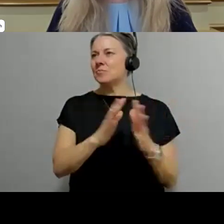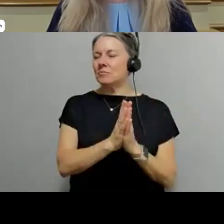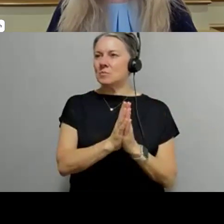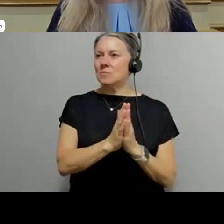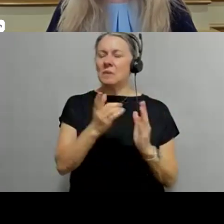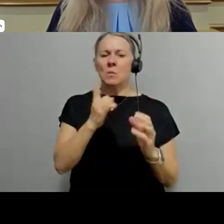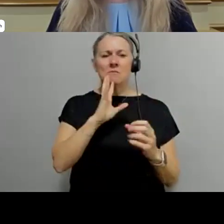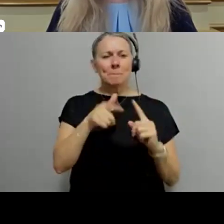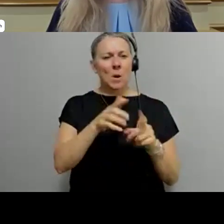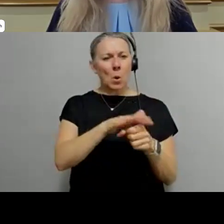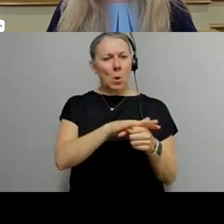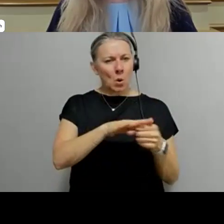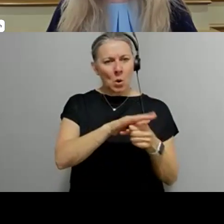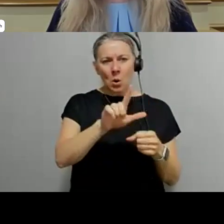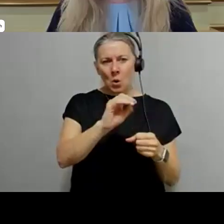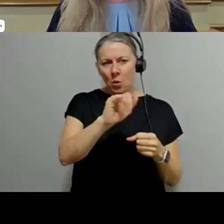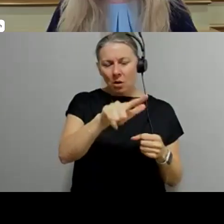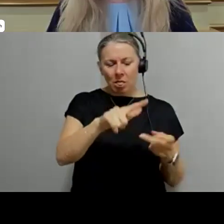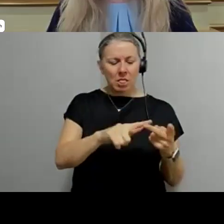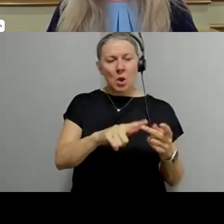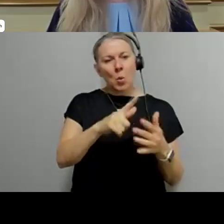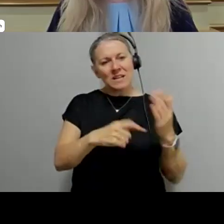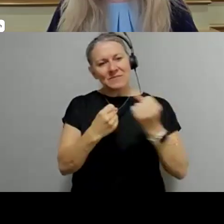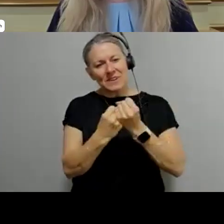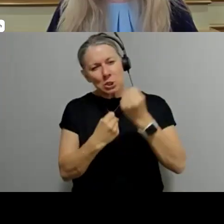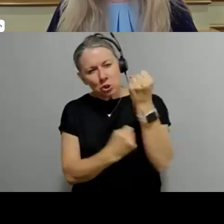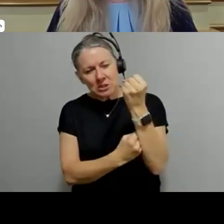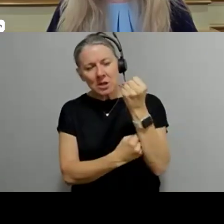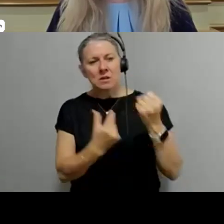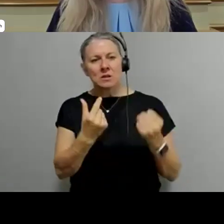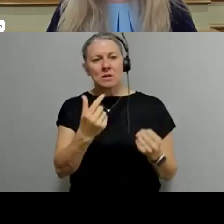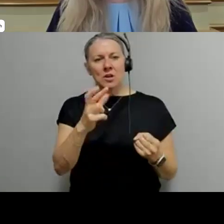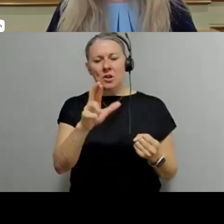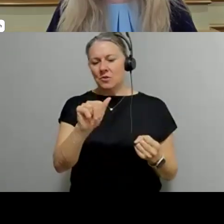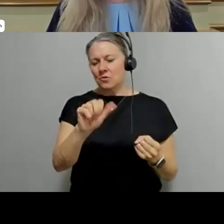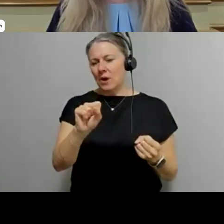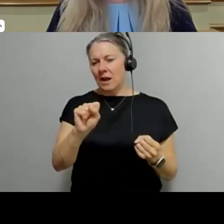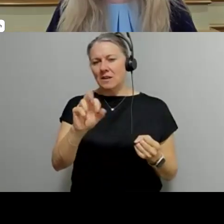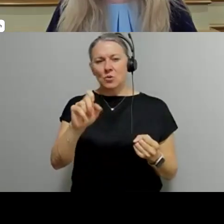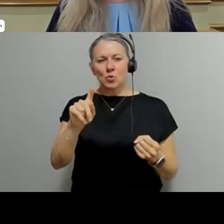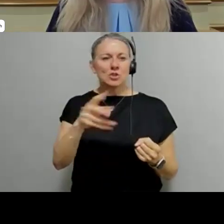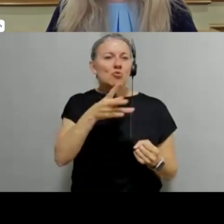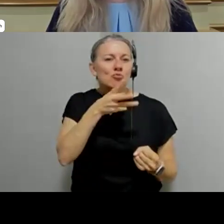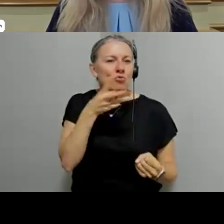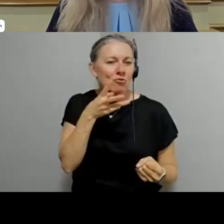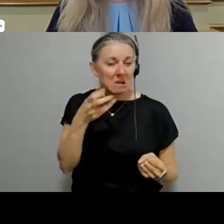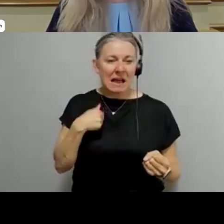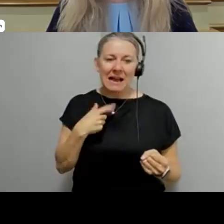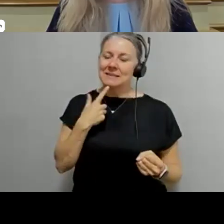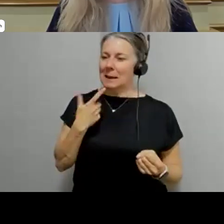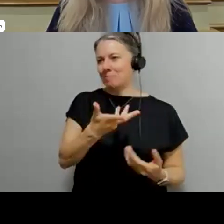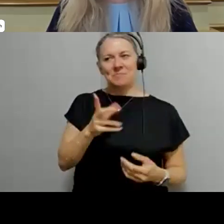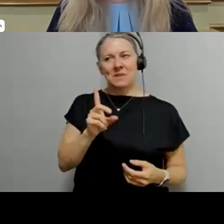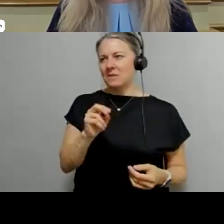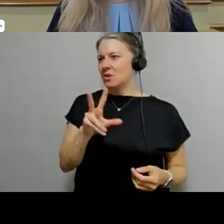local and we're talking about what is grassroots, and frankly, what we're talking about is rural, I say, Yes. Let me tell you about the work that Dawn does. I'm